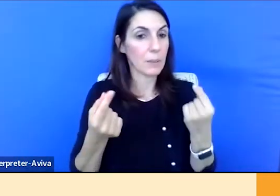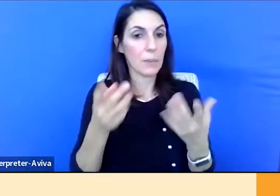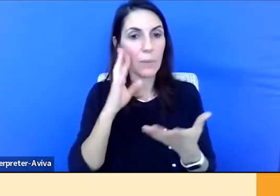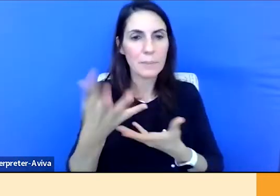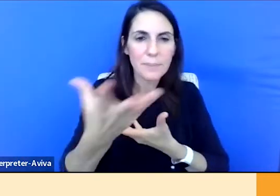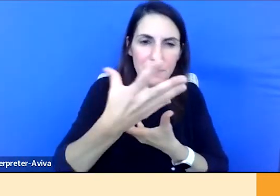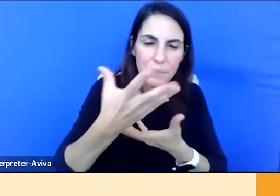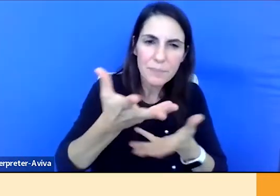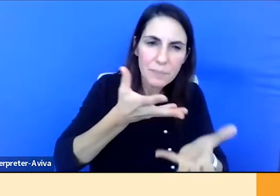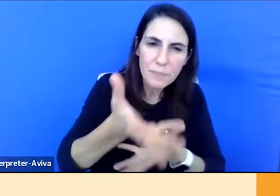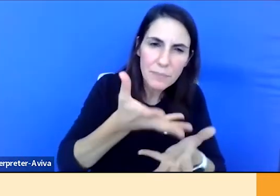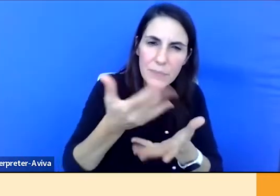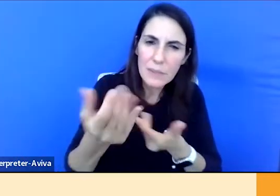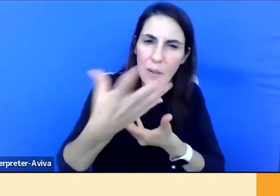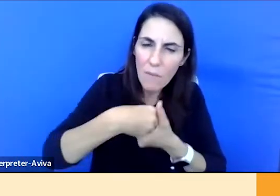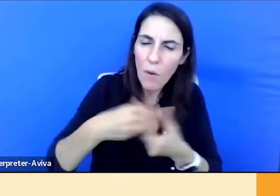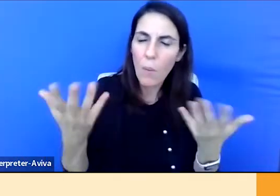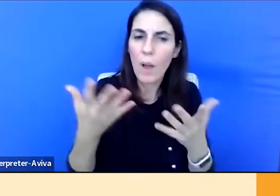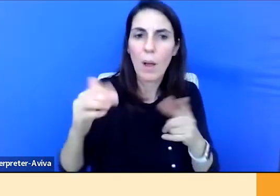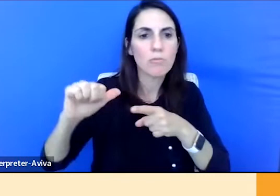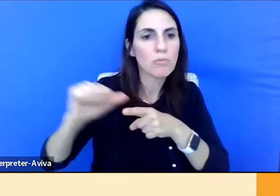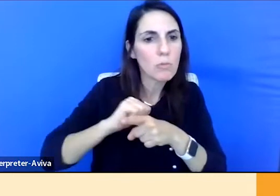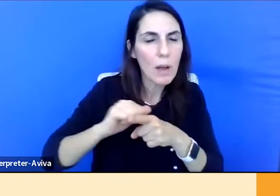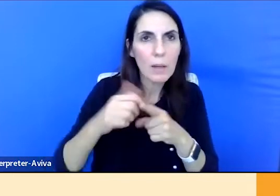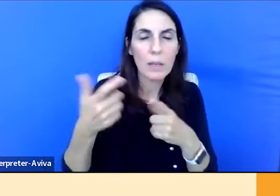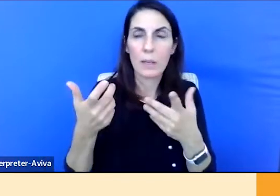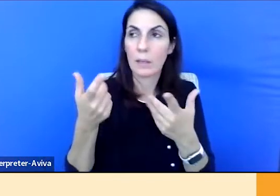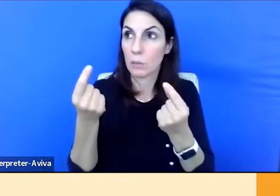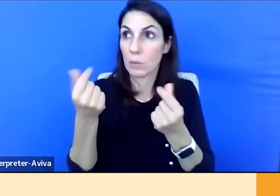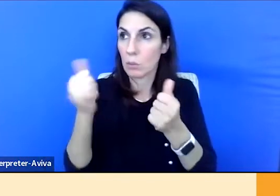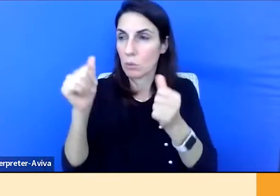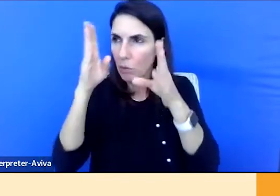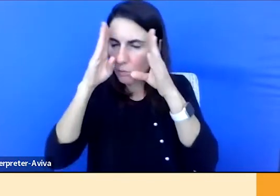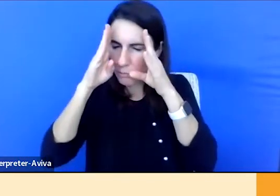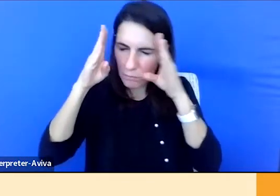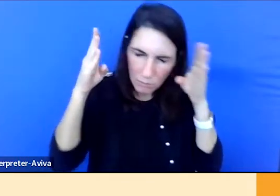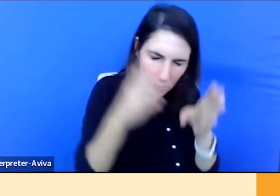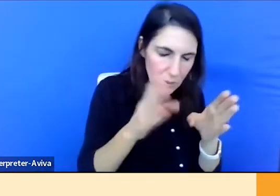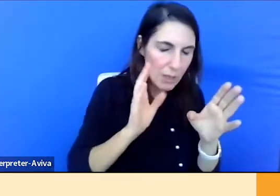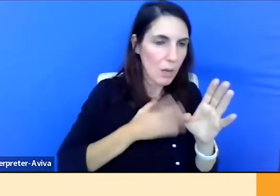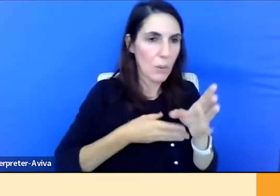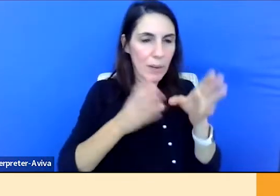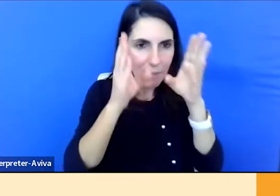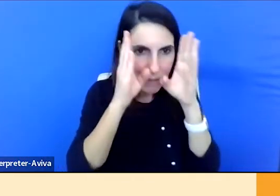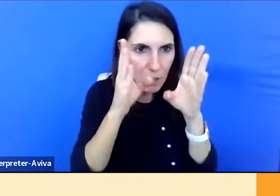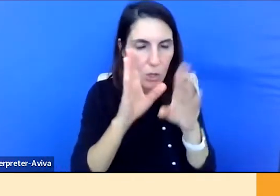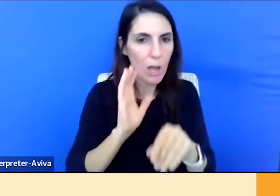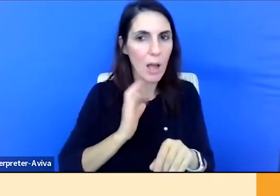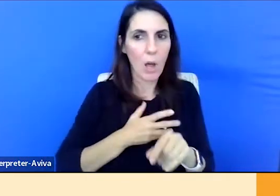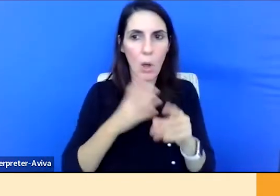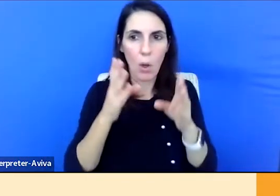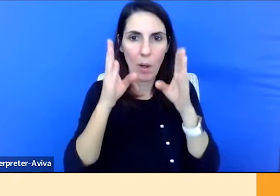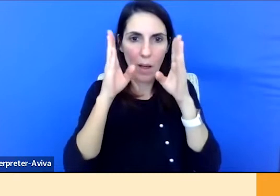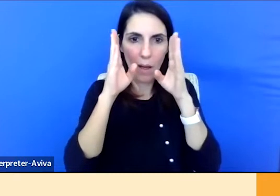in practices to gather our attention and focus. So what becomes